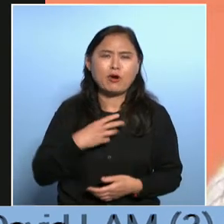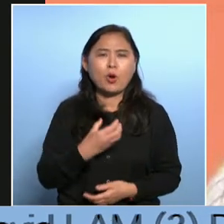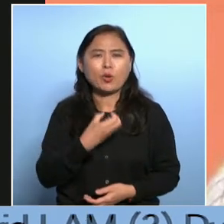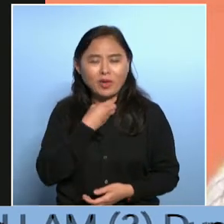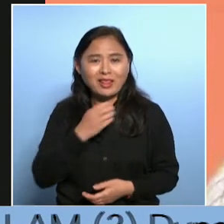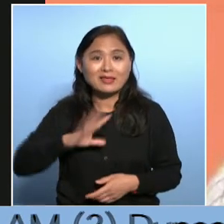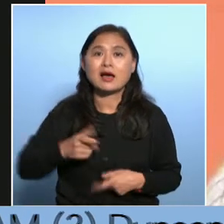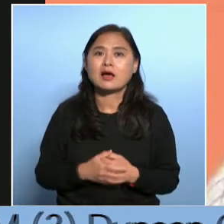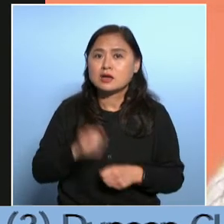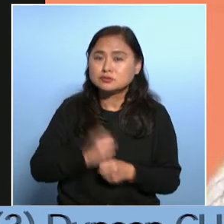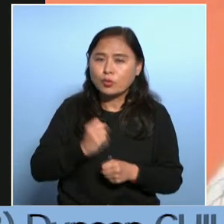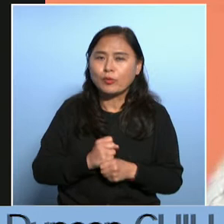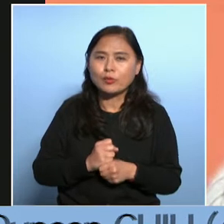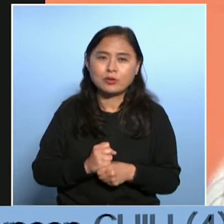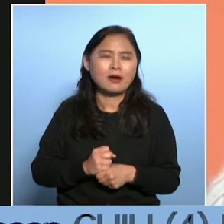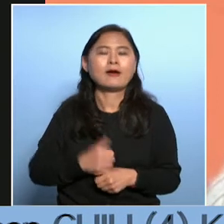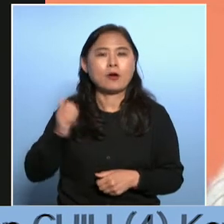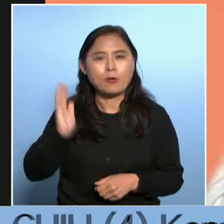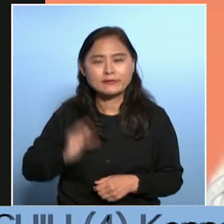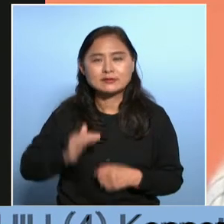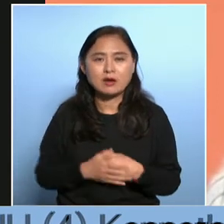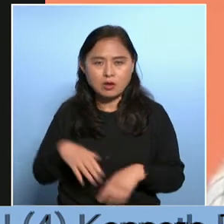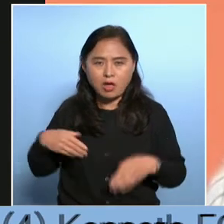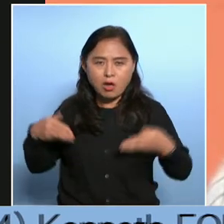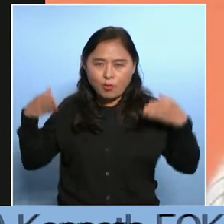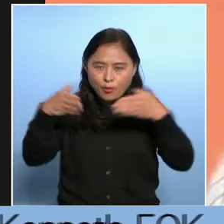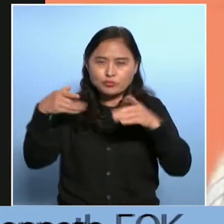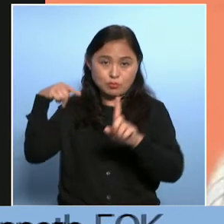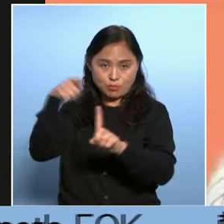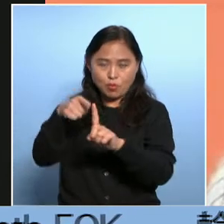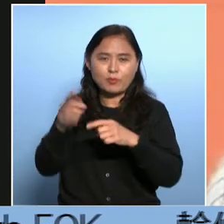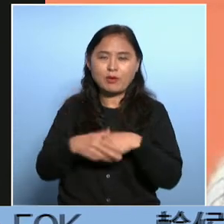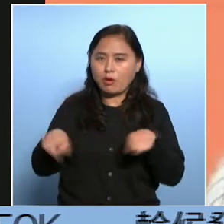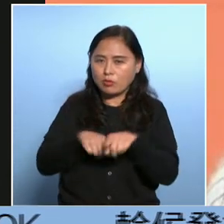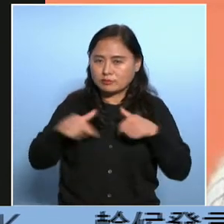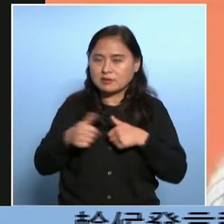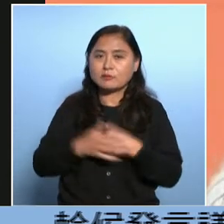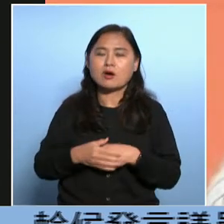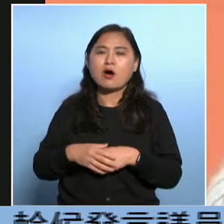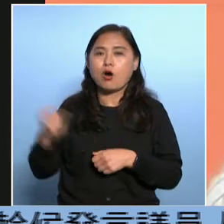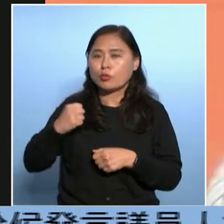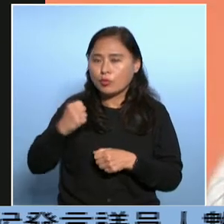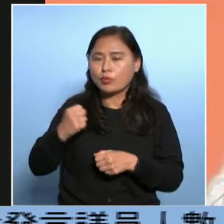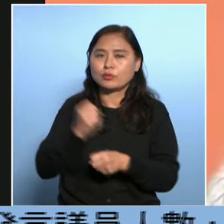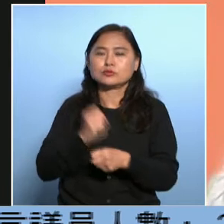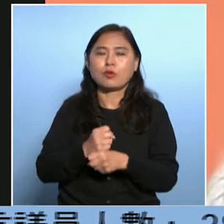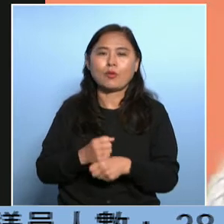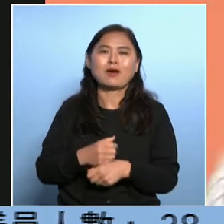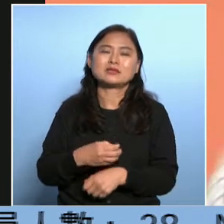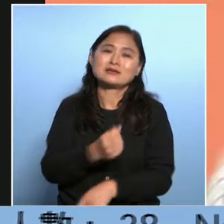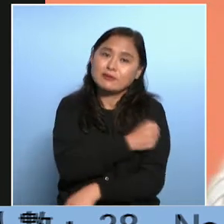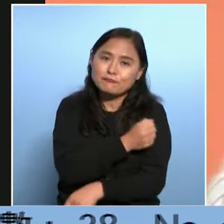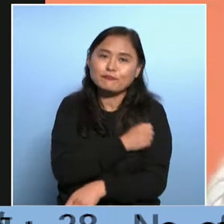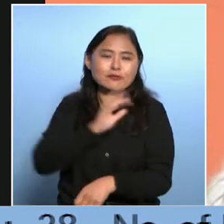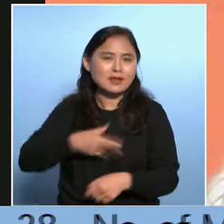infection and dynamic clearance. Although this may not seem attainable now, but we must be determined. As long